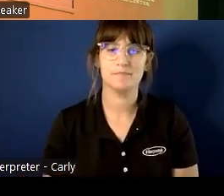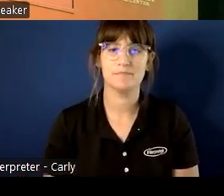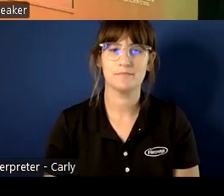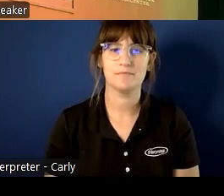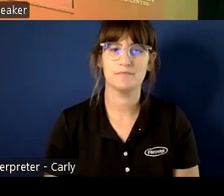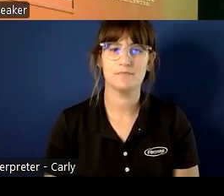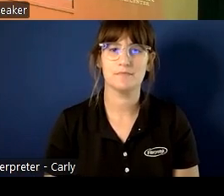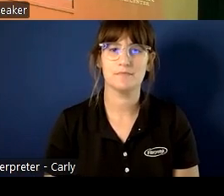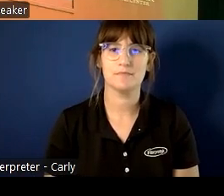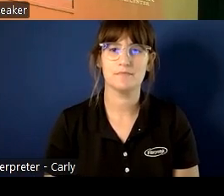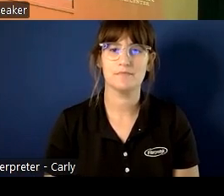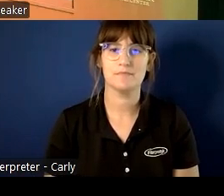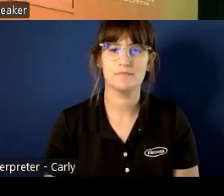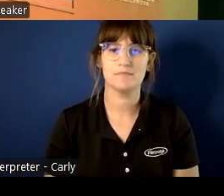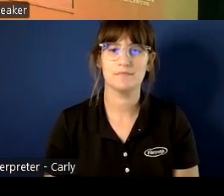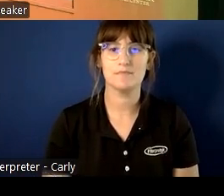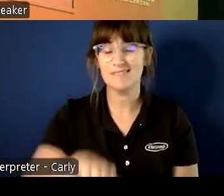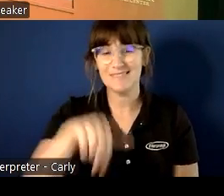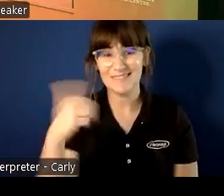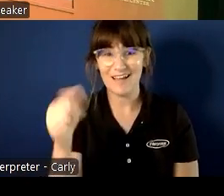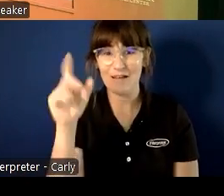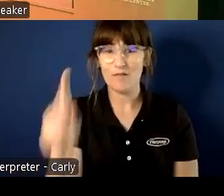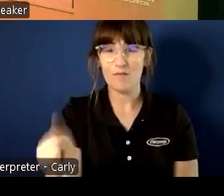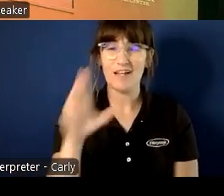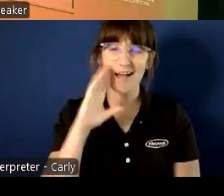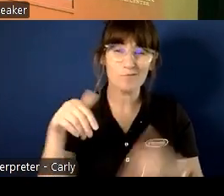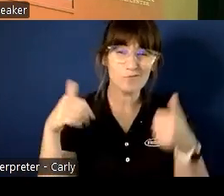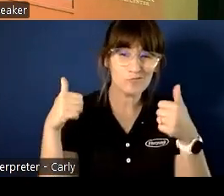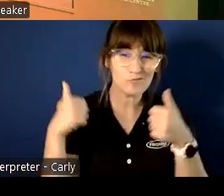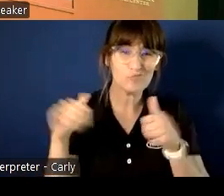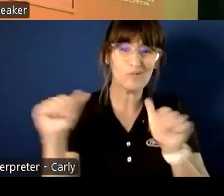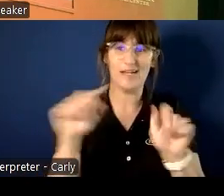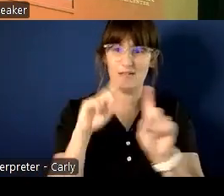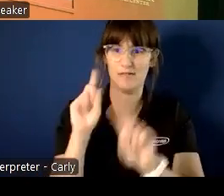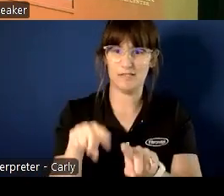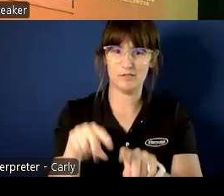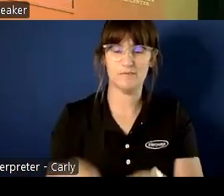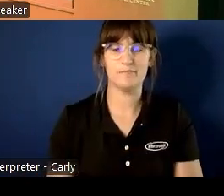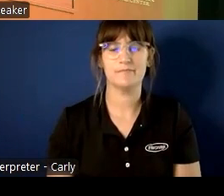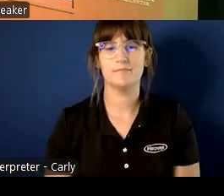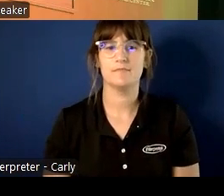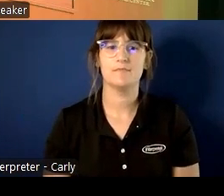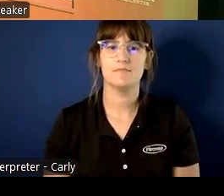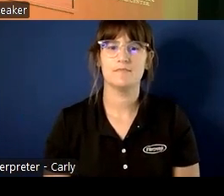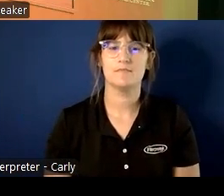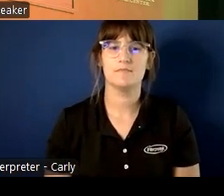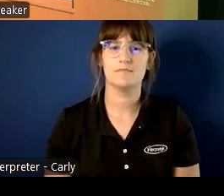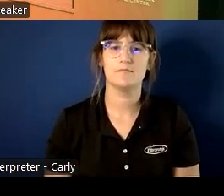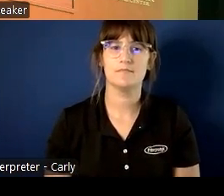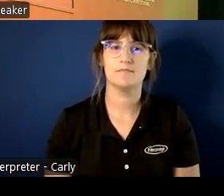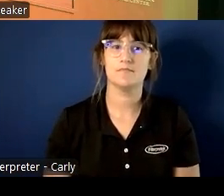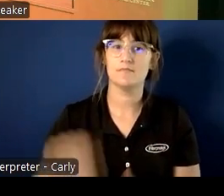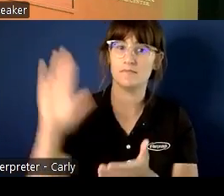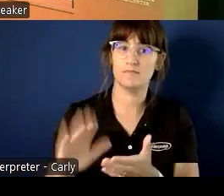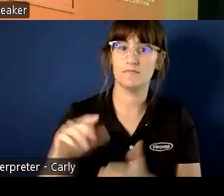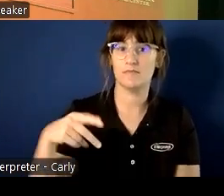An additional question that I'll try to get to is, well, the effect of reducing